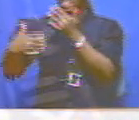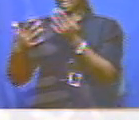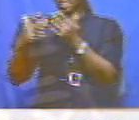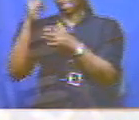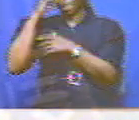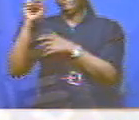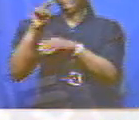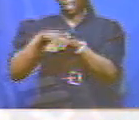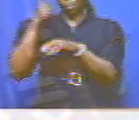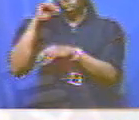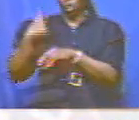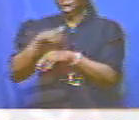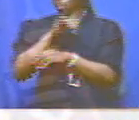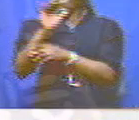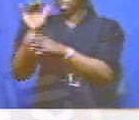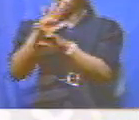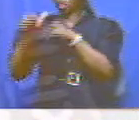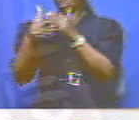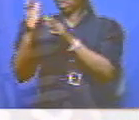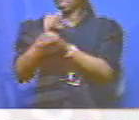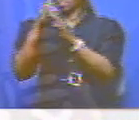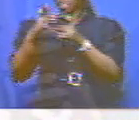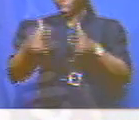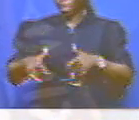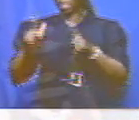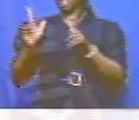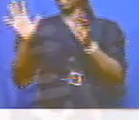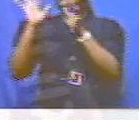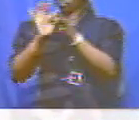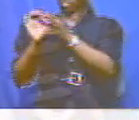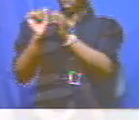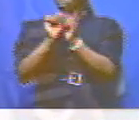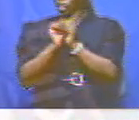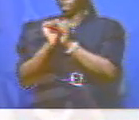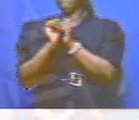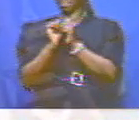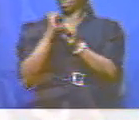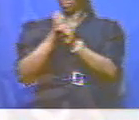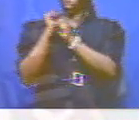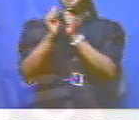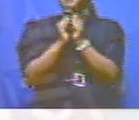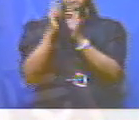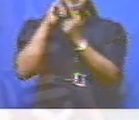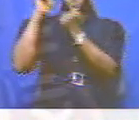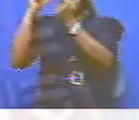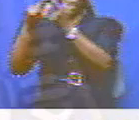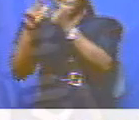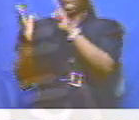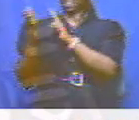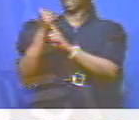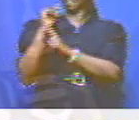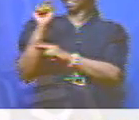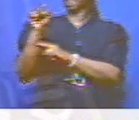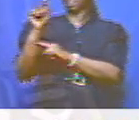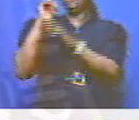time for us to appeal to all the stakeholders. Yeah. Let's pull together and work together towards achieving this